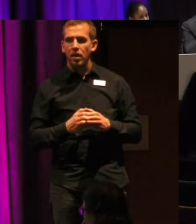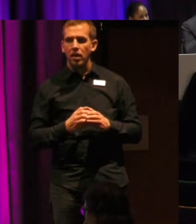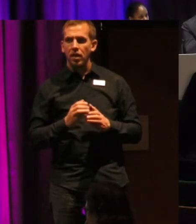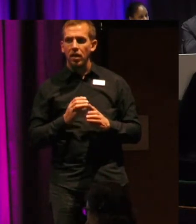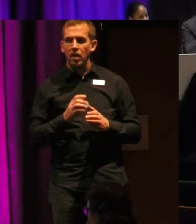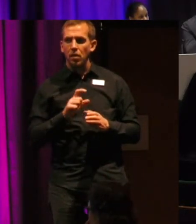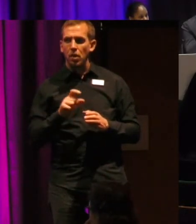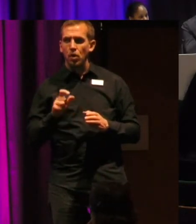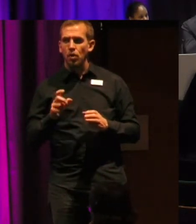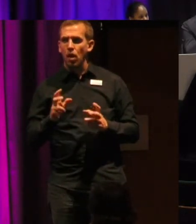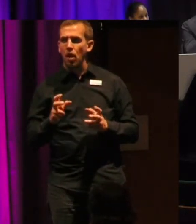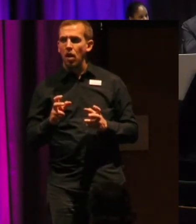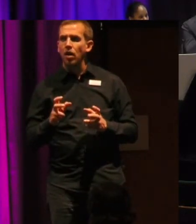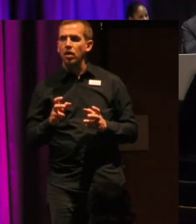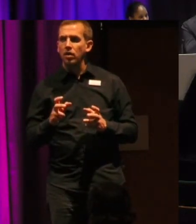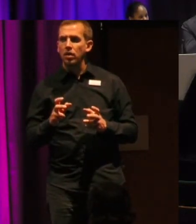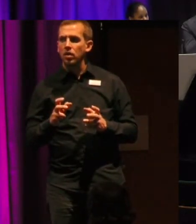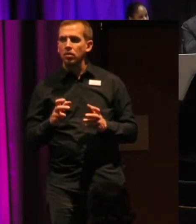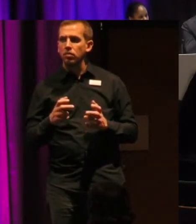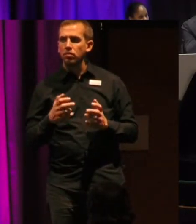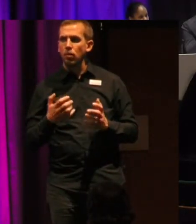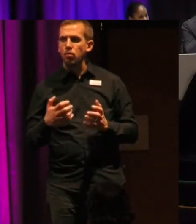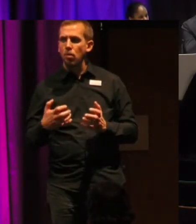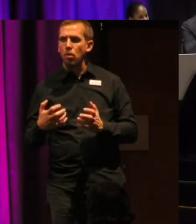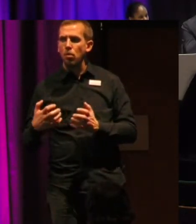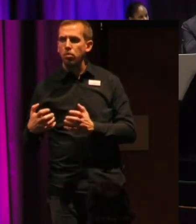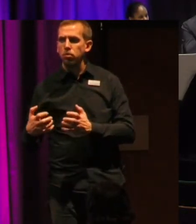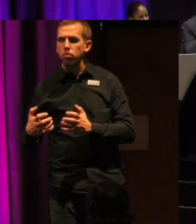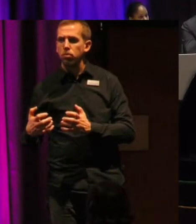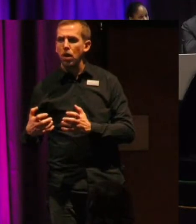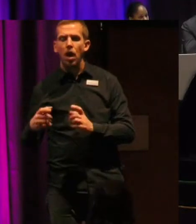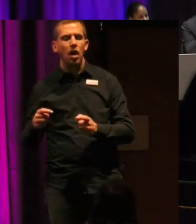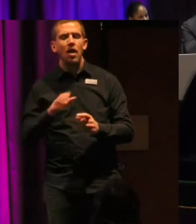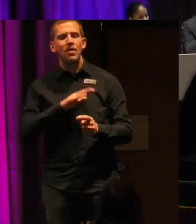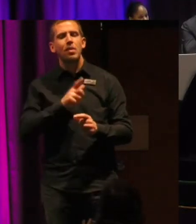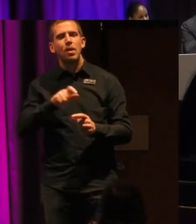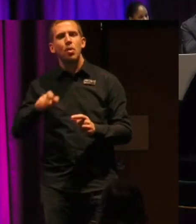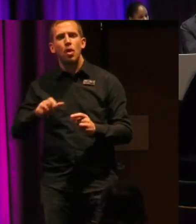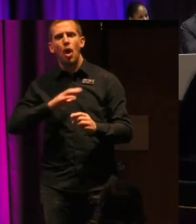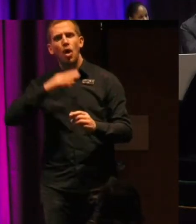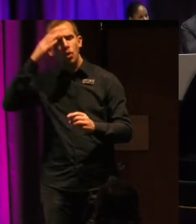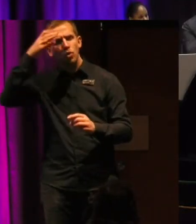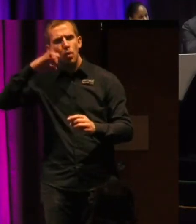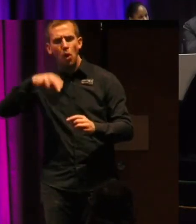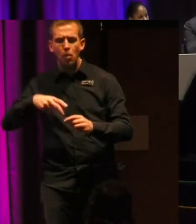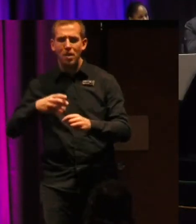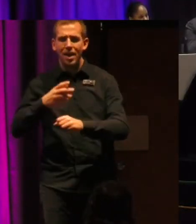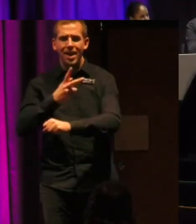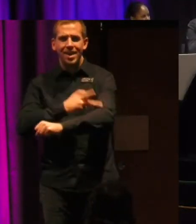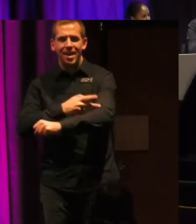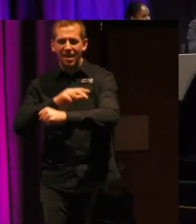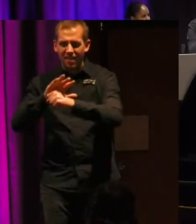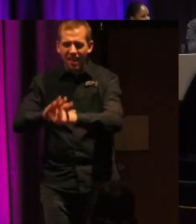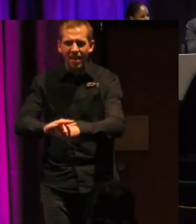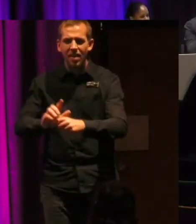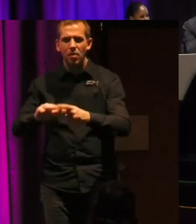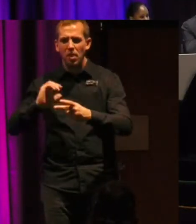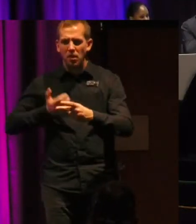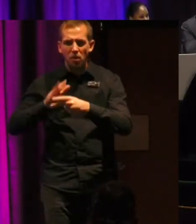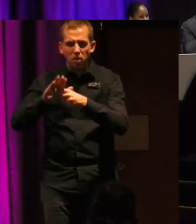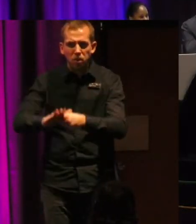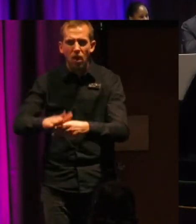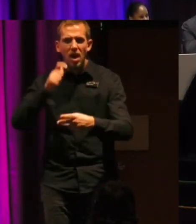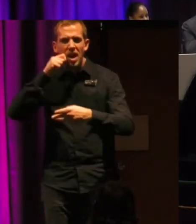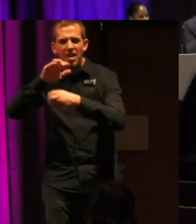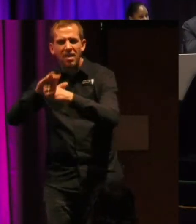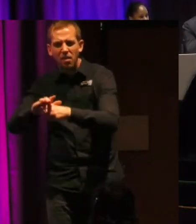LGBTQ, Exactly. and that kind of things, and the teacher never talks about it. Like, you have to learn it in your I have to Google